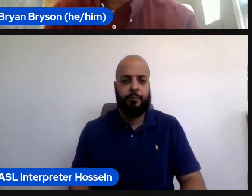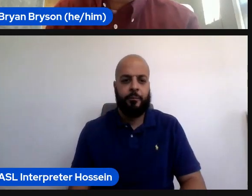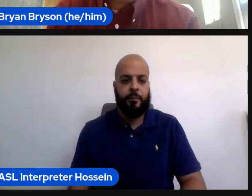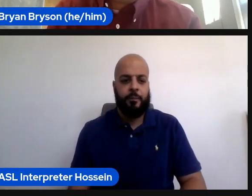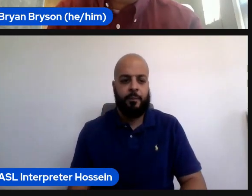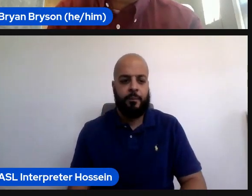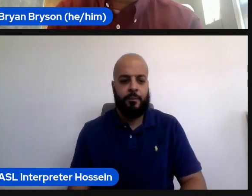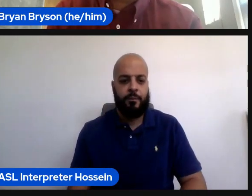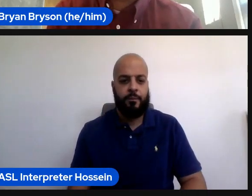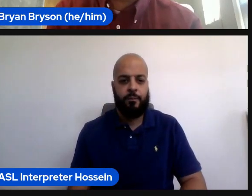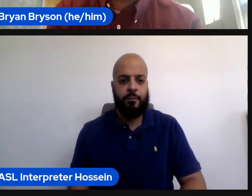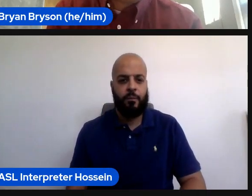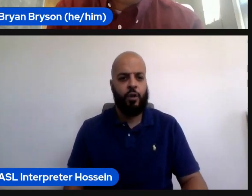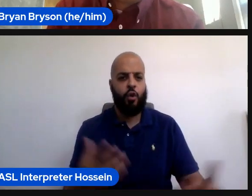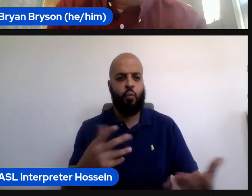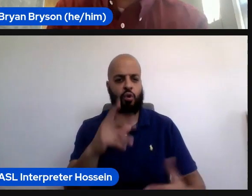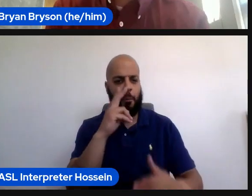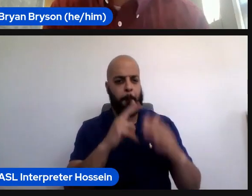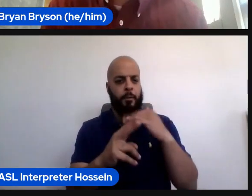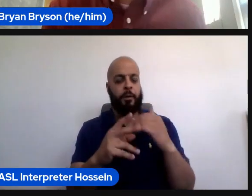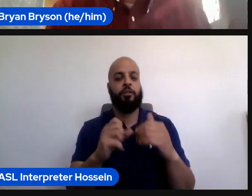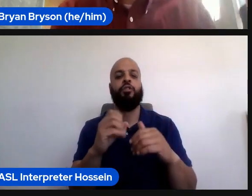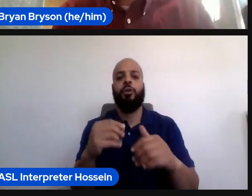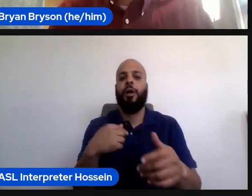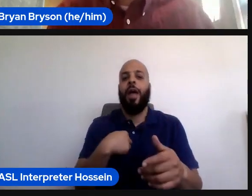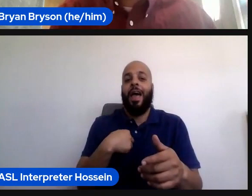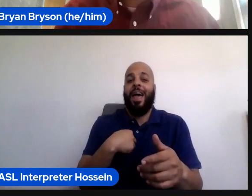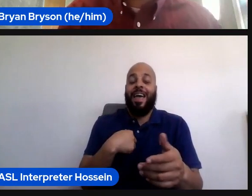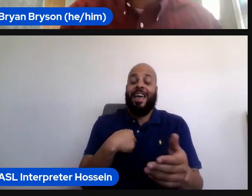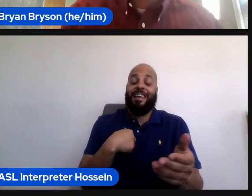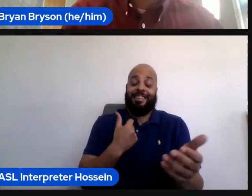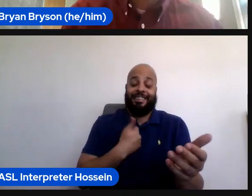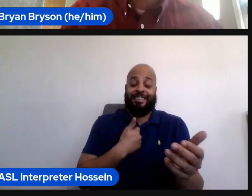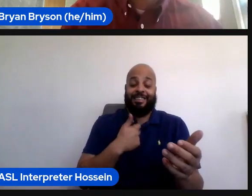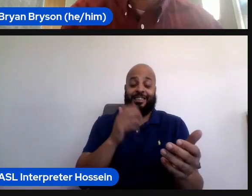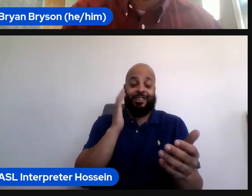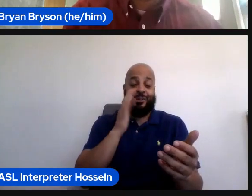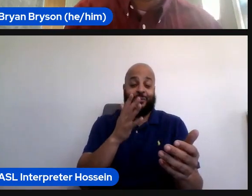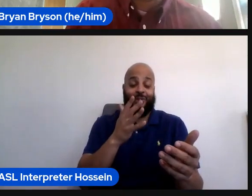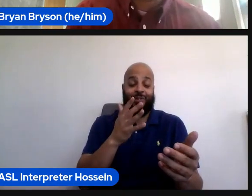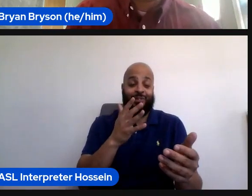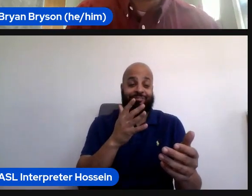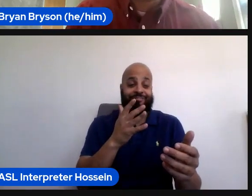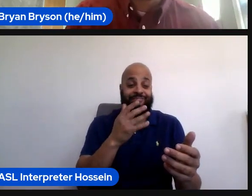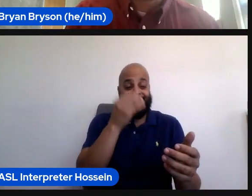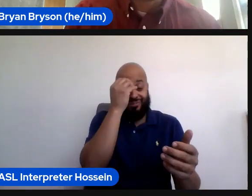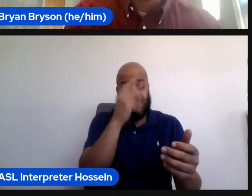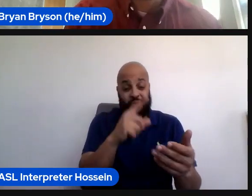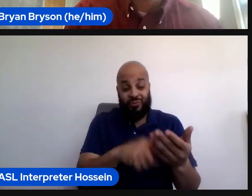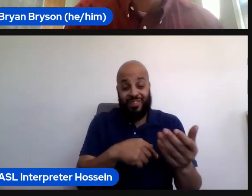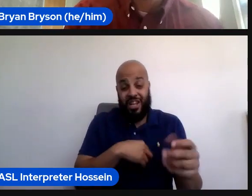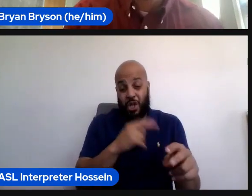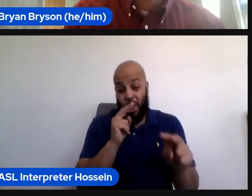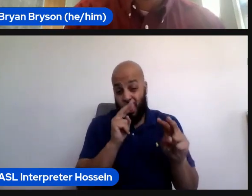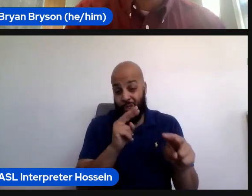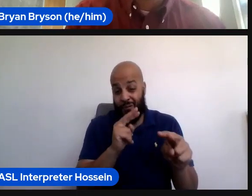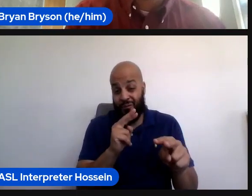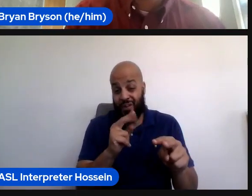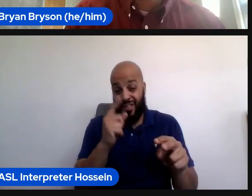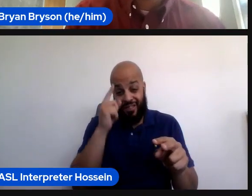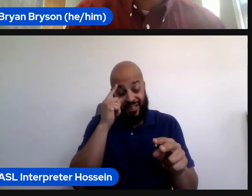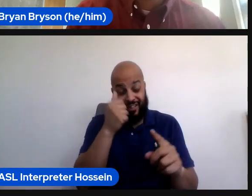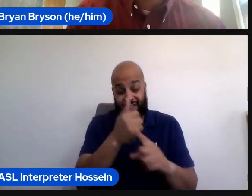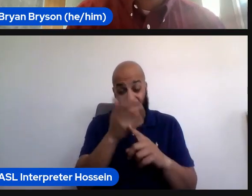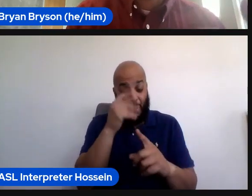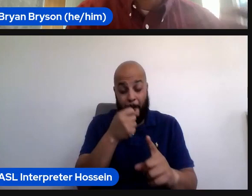So I will give what I'm really looking forward to, which I think would be transformative,